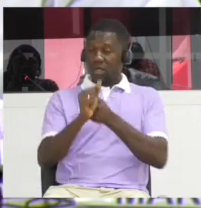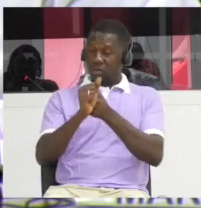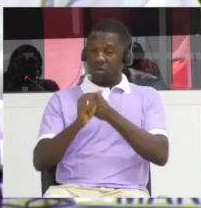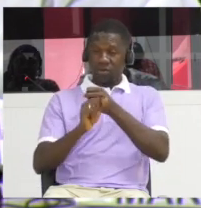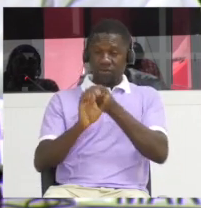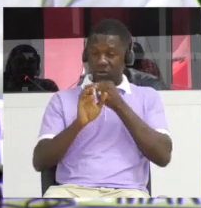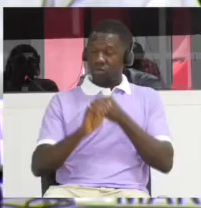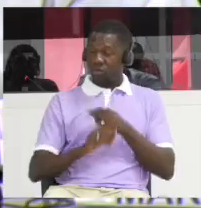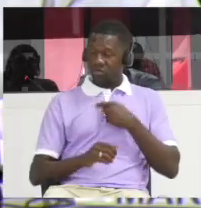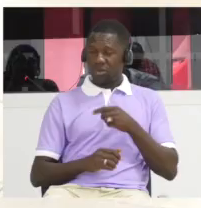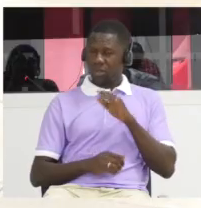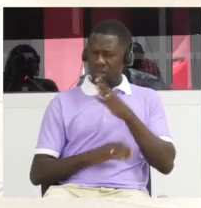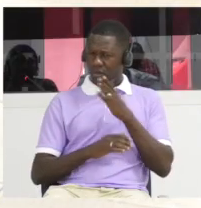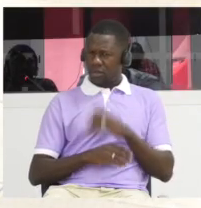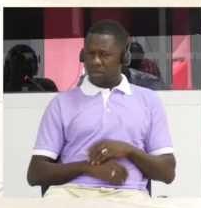erroneous, wouldn't it?